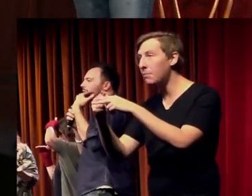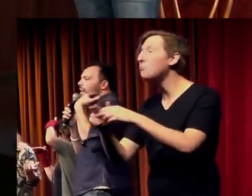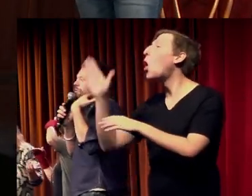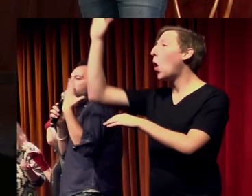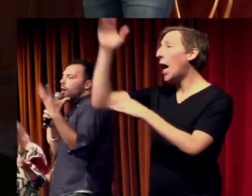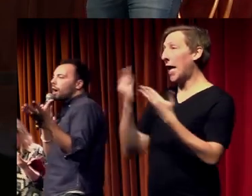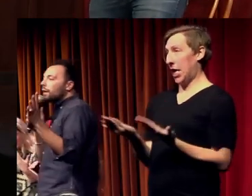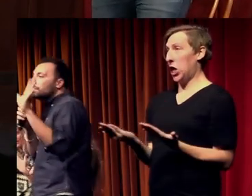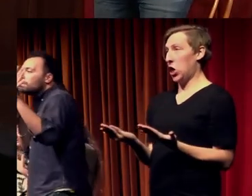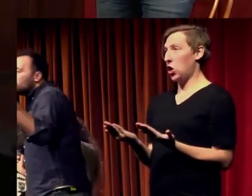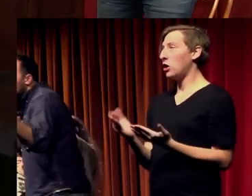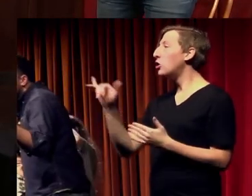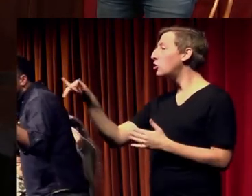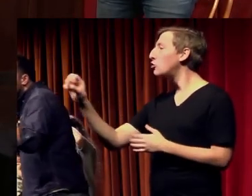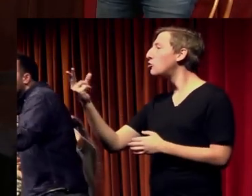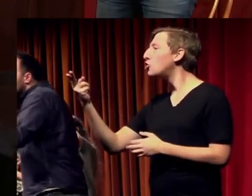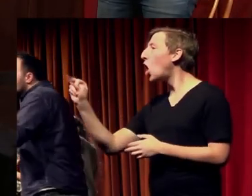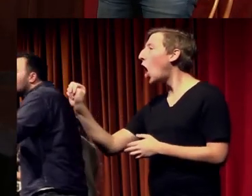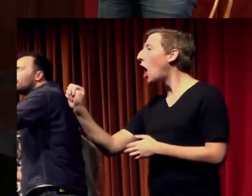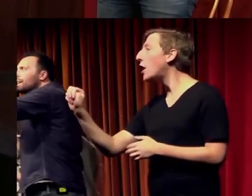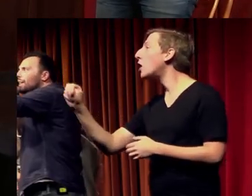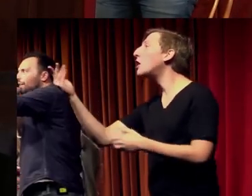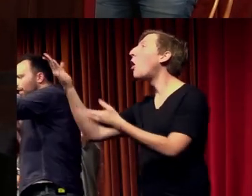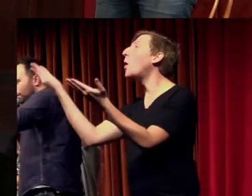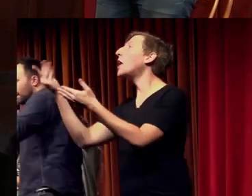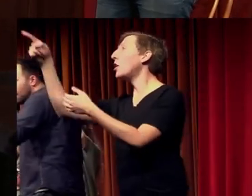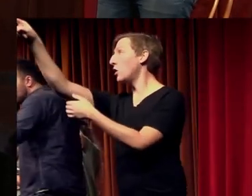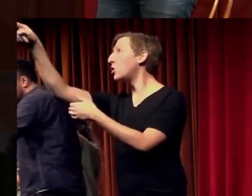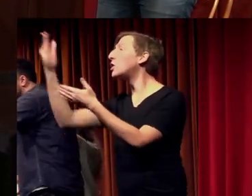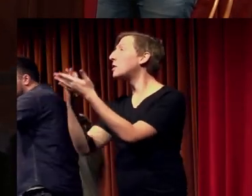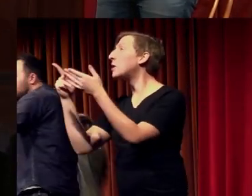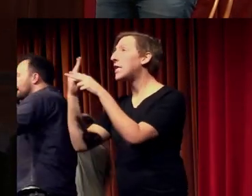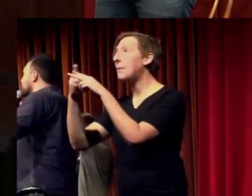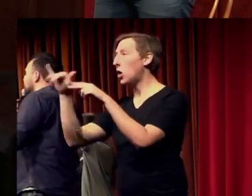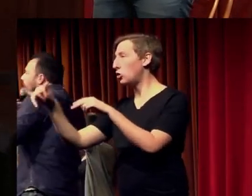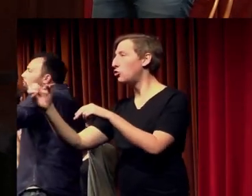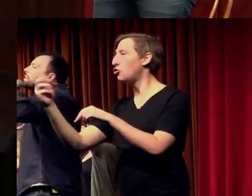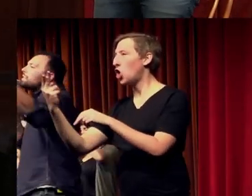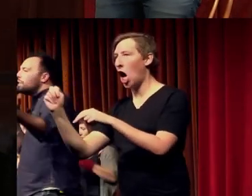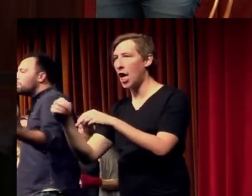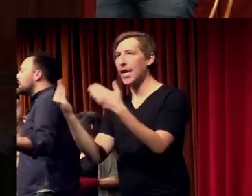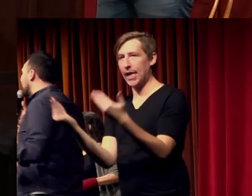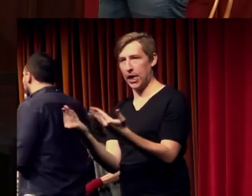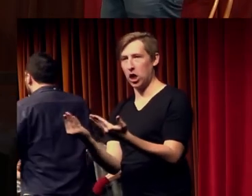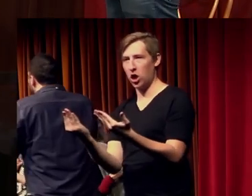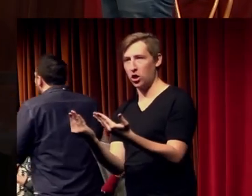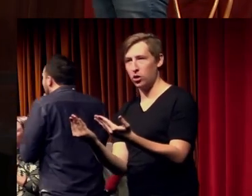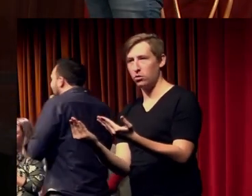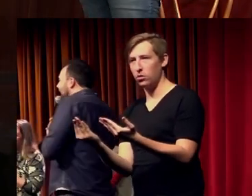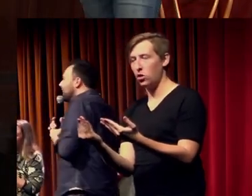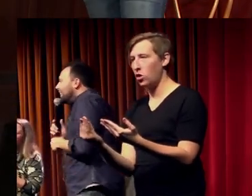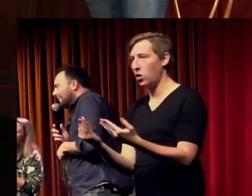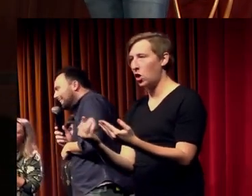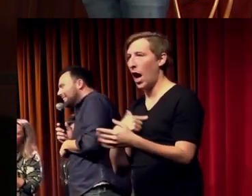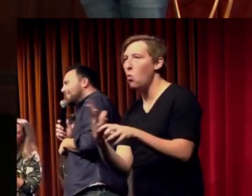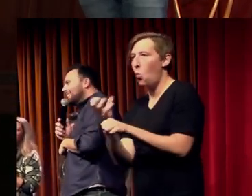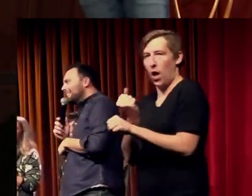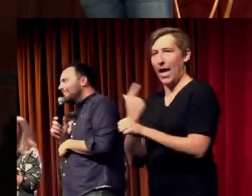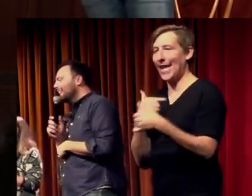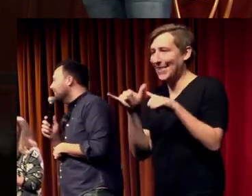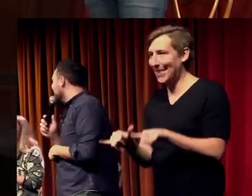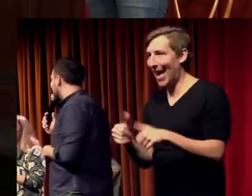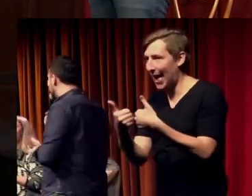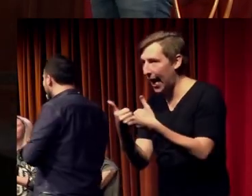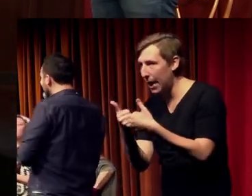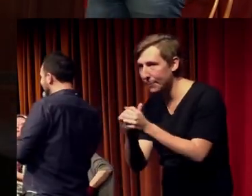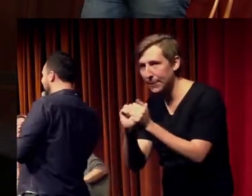if I were to say the name John, here. Okay, great. Yeah. So then I would still be in. Yeah.